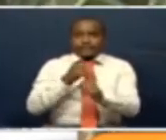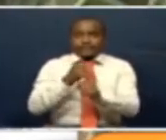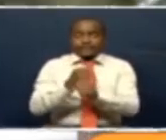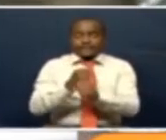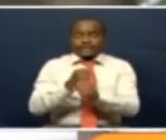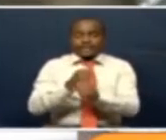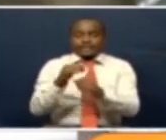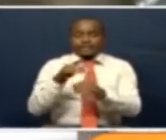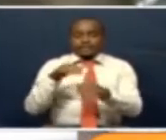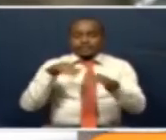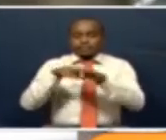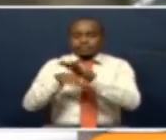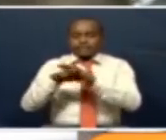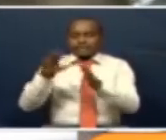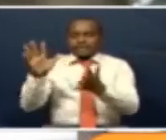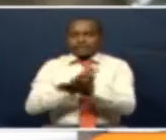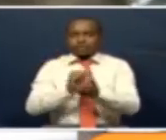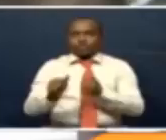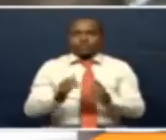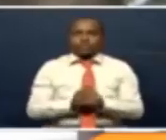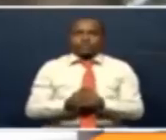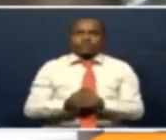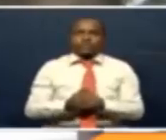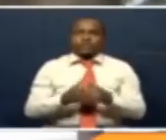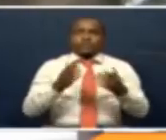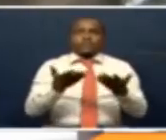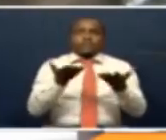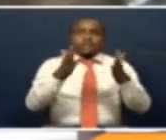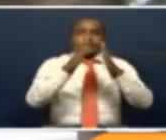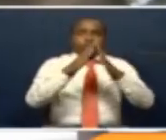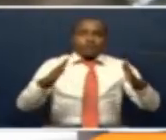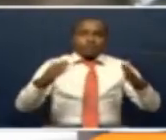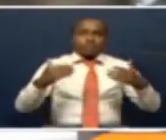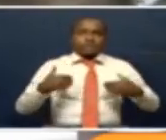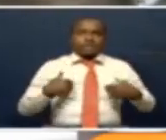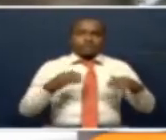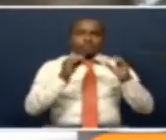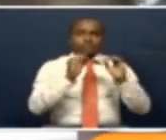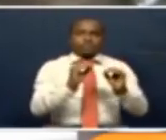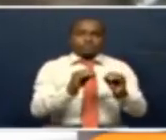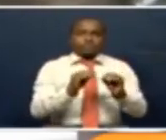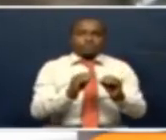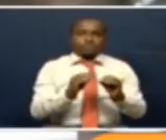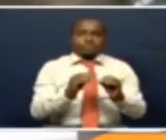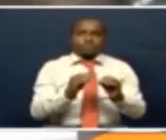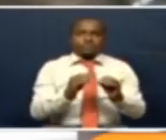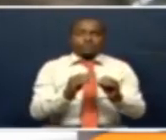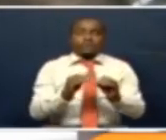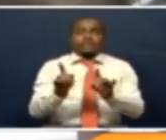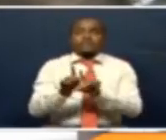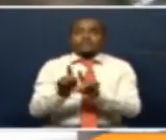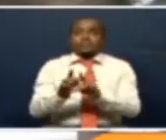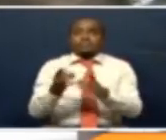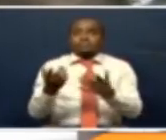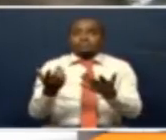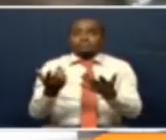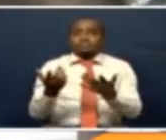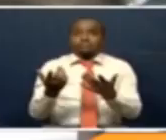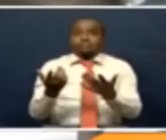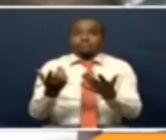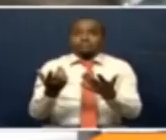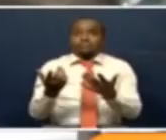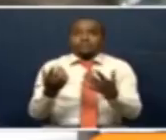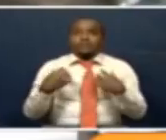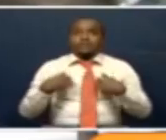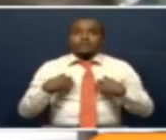the farms. Boma yenyewe, hatuna manyumba. Tuko hivi hivi. Hata vile tume,